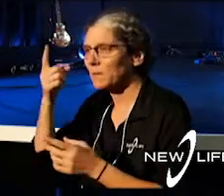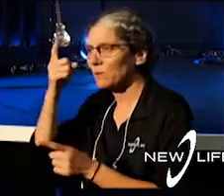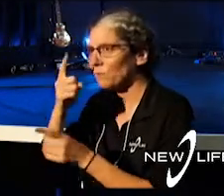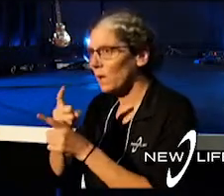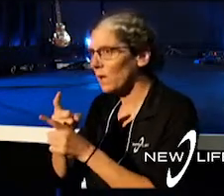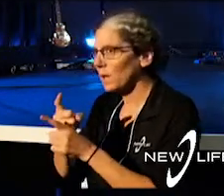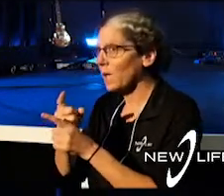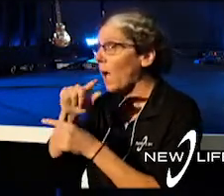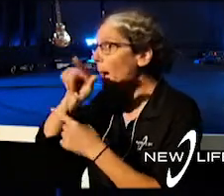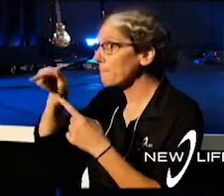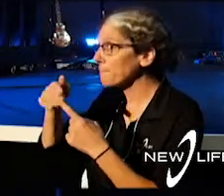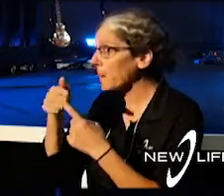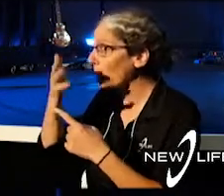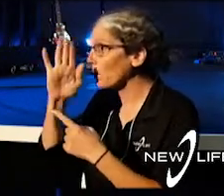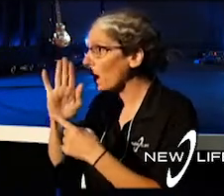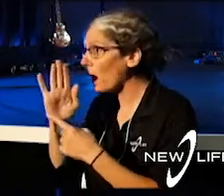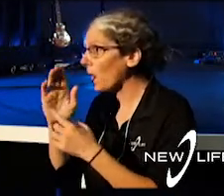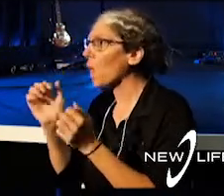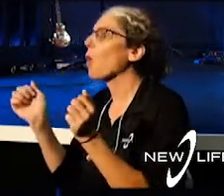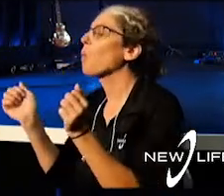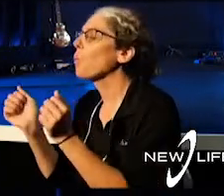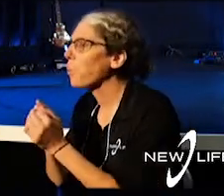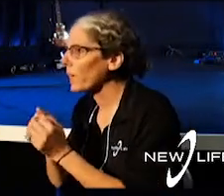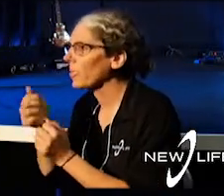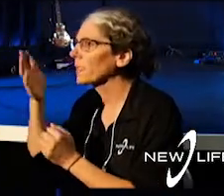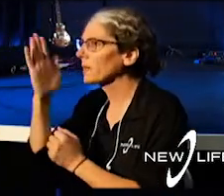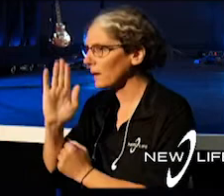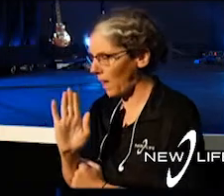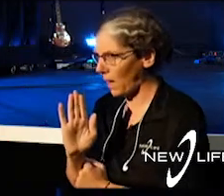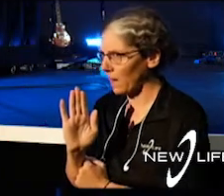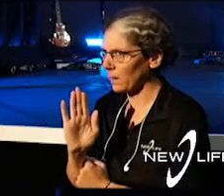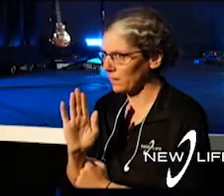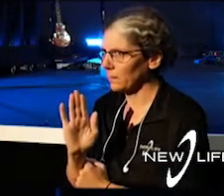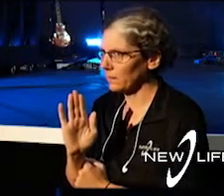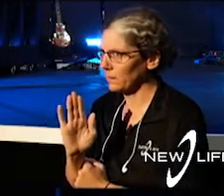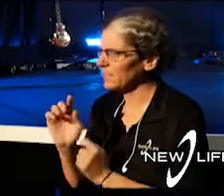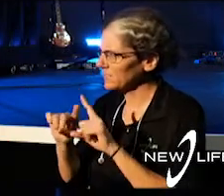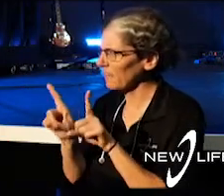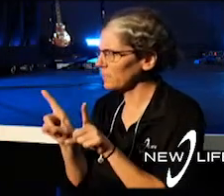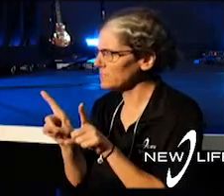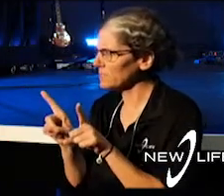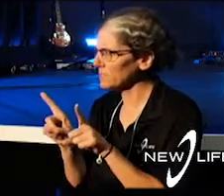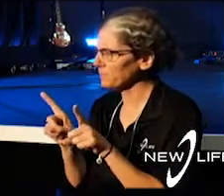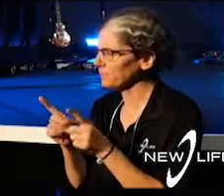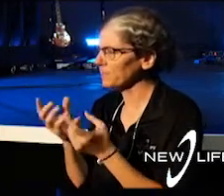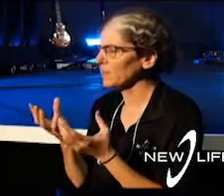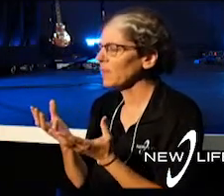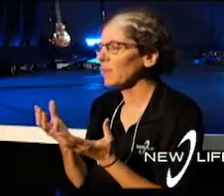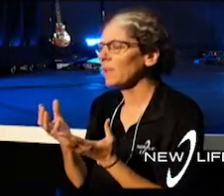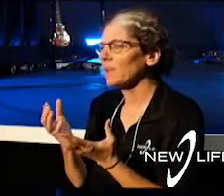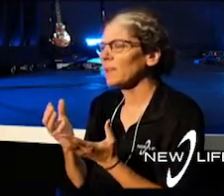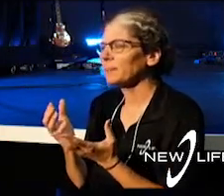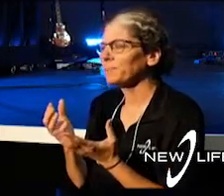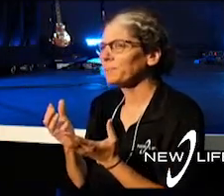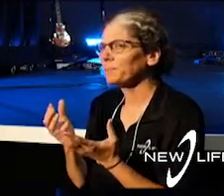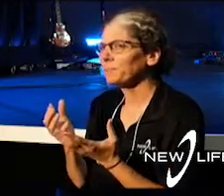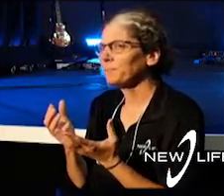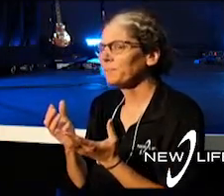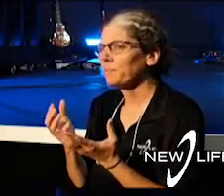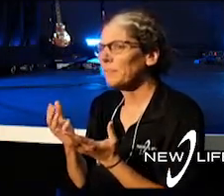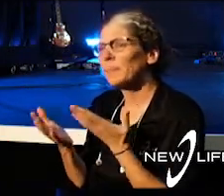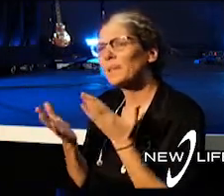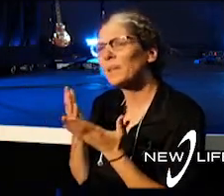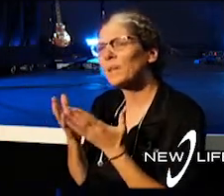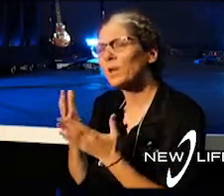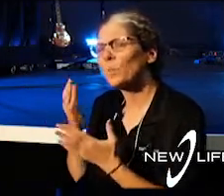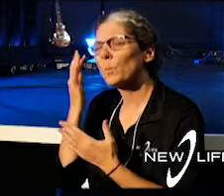God. That's the kind of conflict James is talking about here. He says, you desire and you do not have, so you murder. And right away,